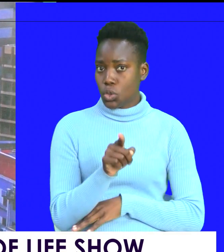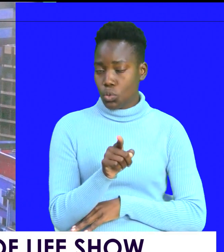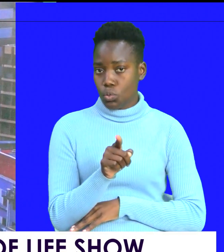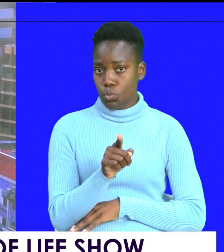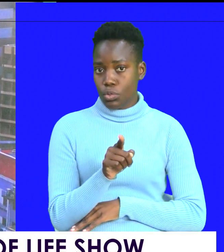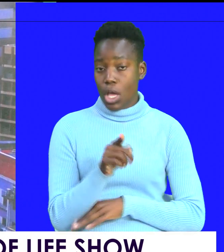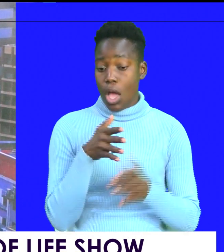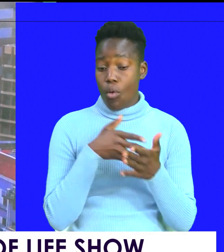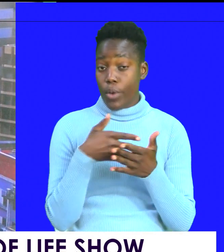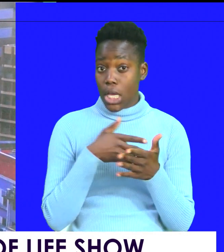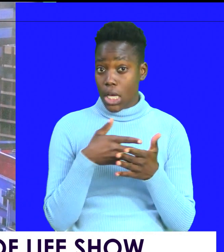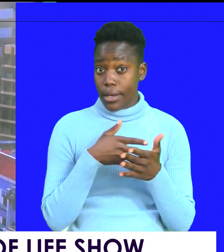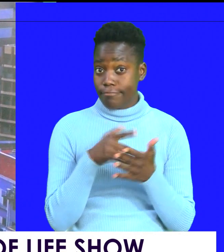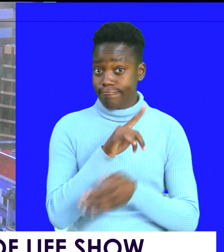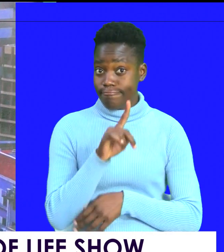weak?